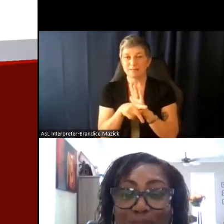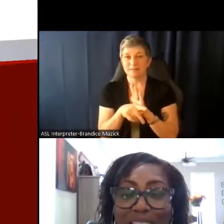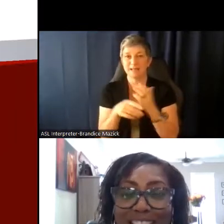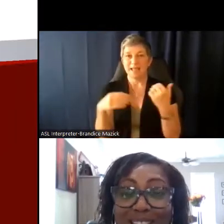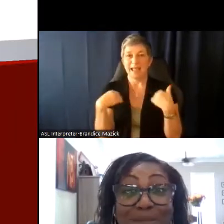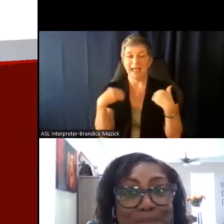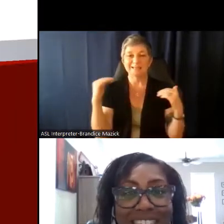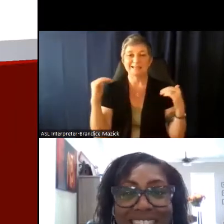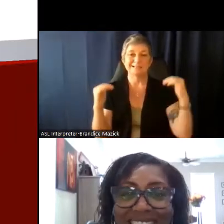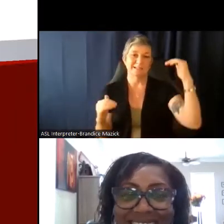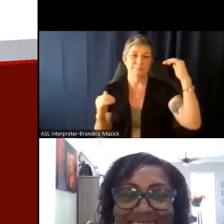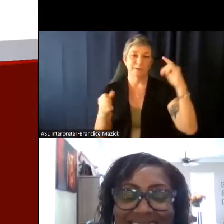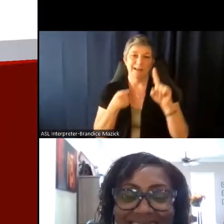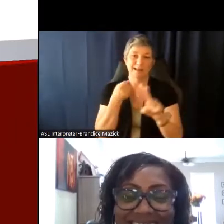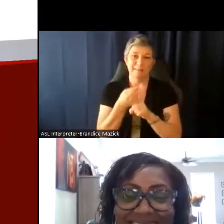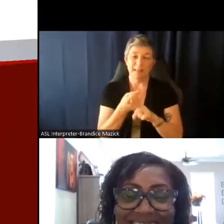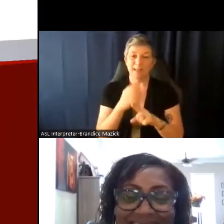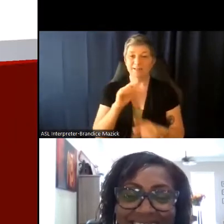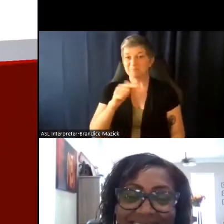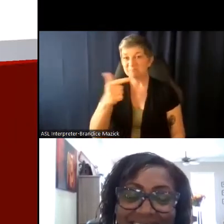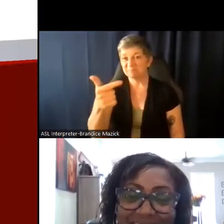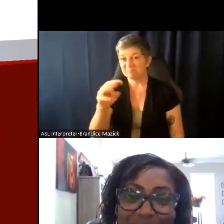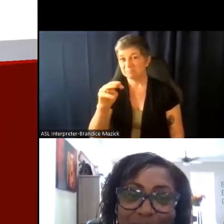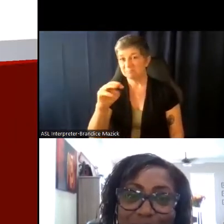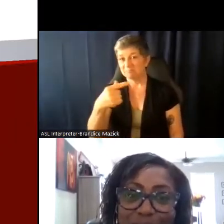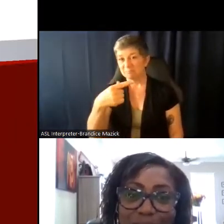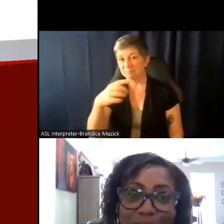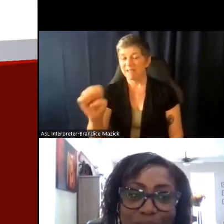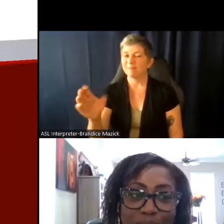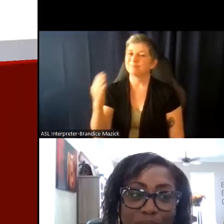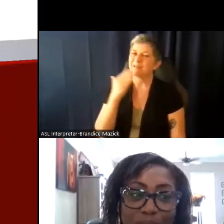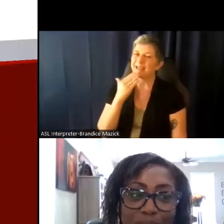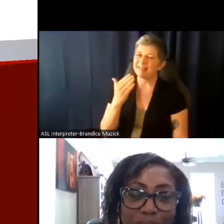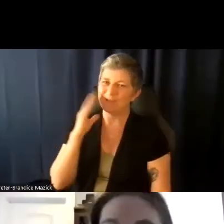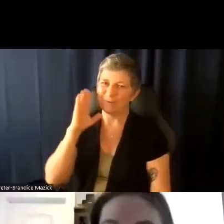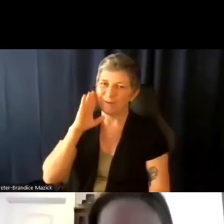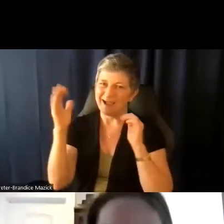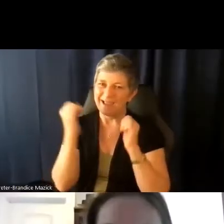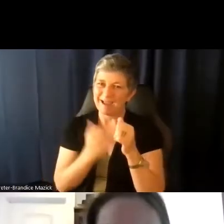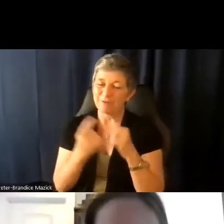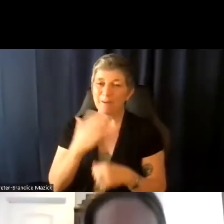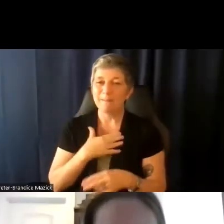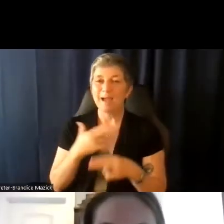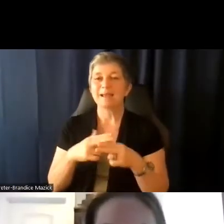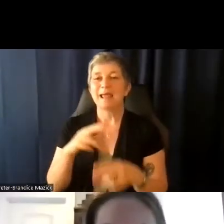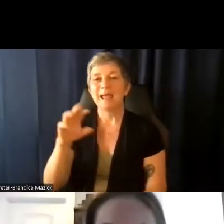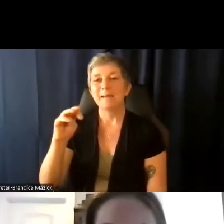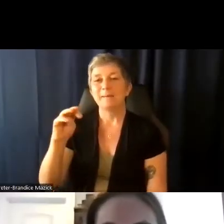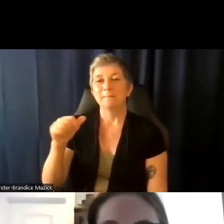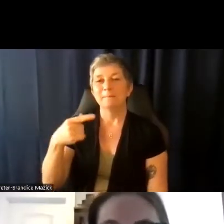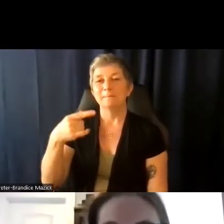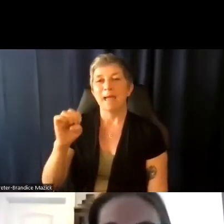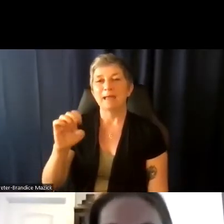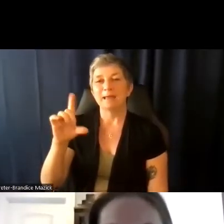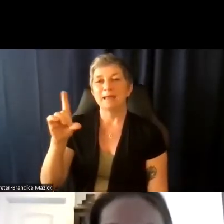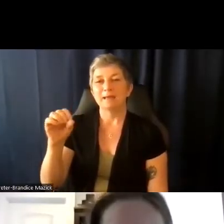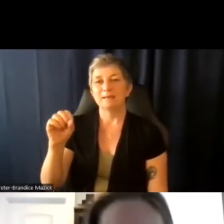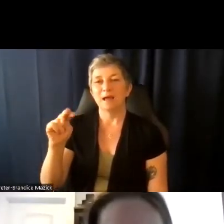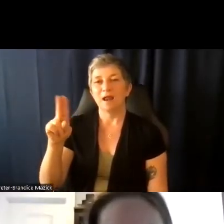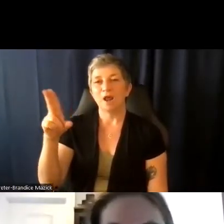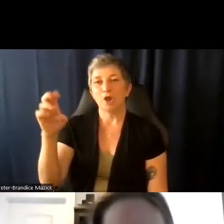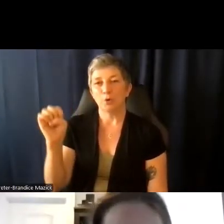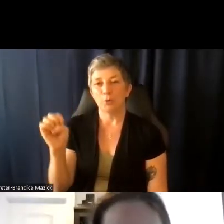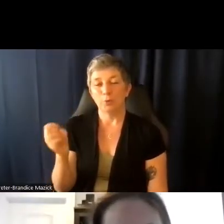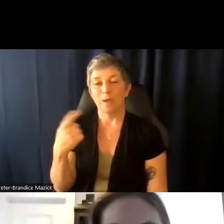disparate impact. Maggie. Thanks, Kashana. Hi, everyone. My name is Maggie Donahue. Like Kashana said, I am